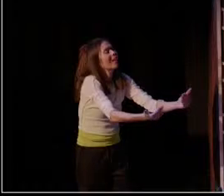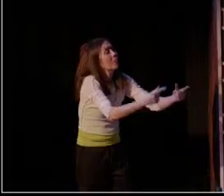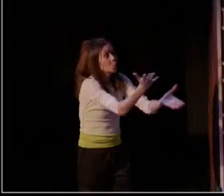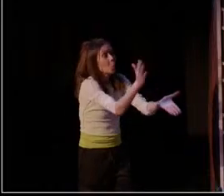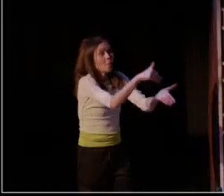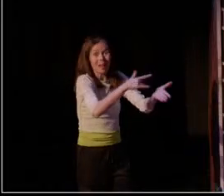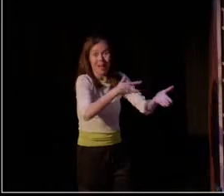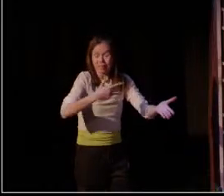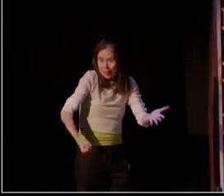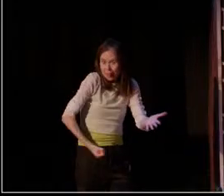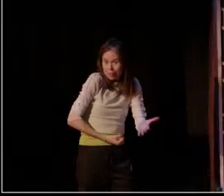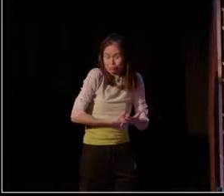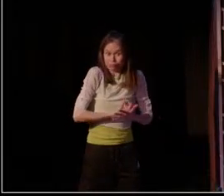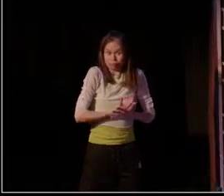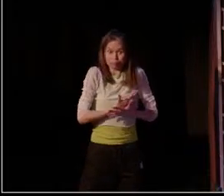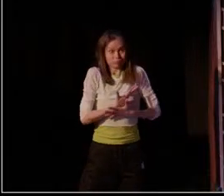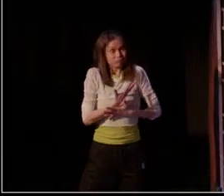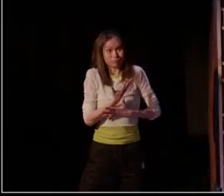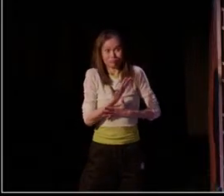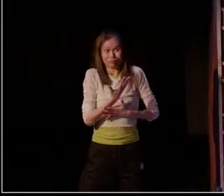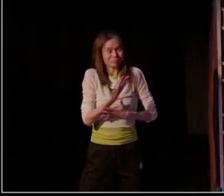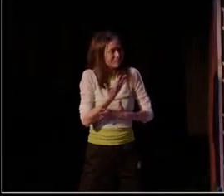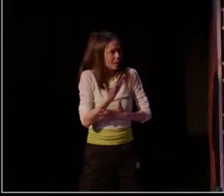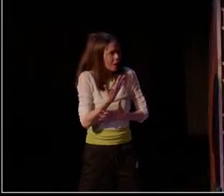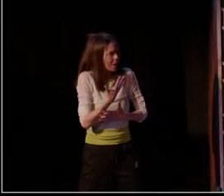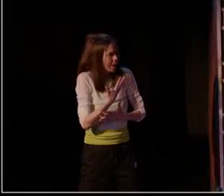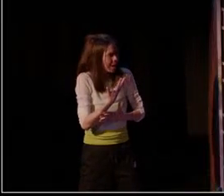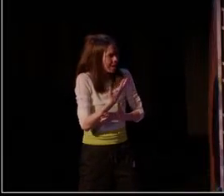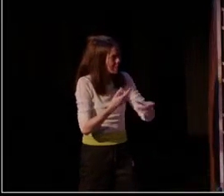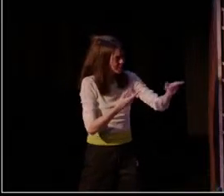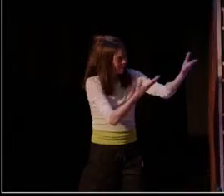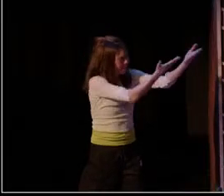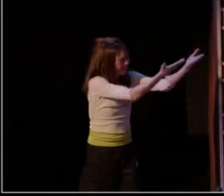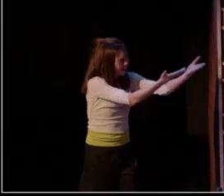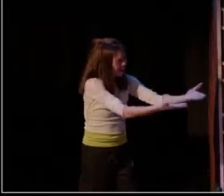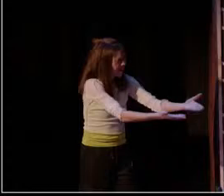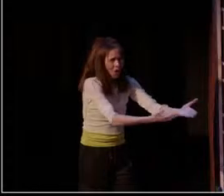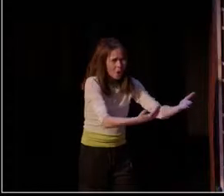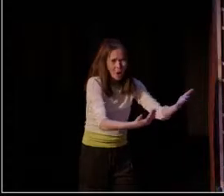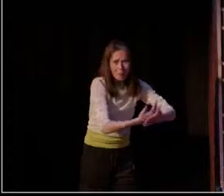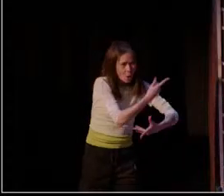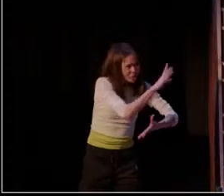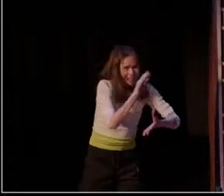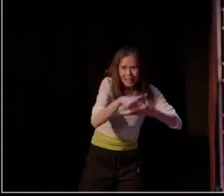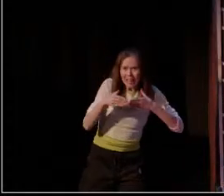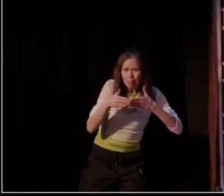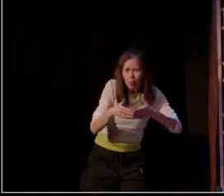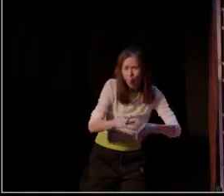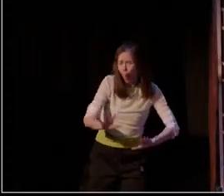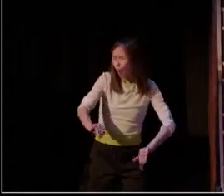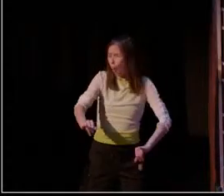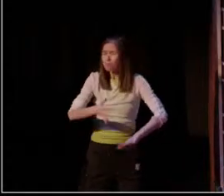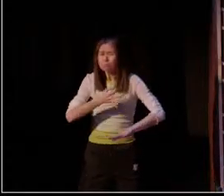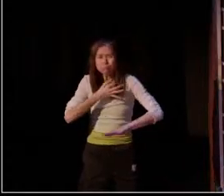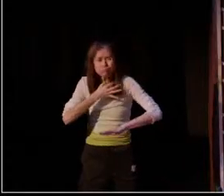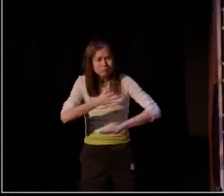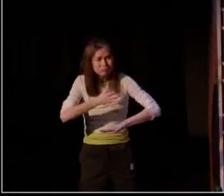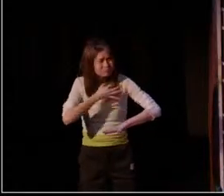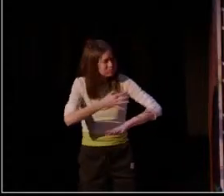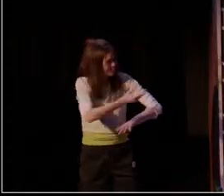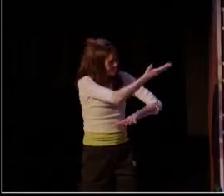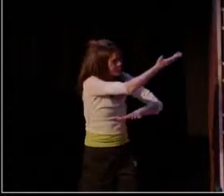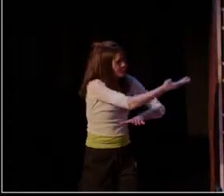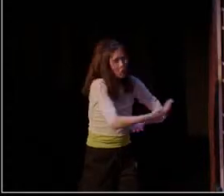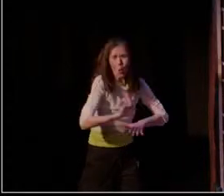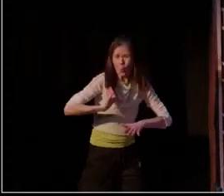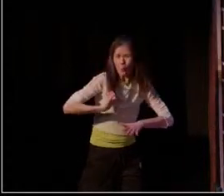earth. And yet, you risk this precious jewel across dangerous waters, or at least ungentle at the